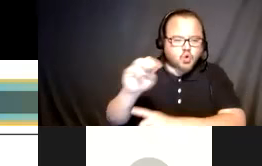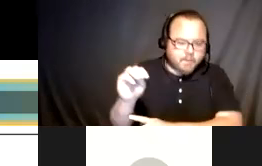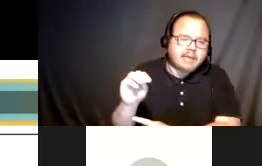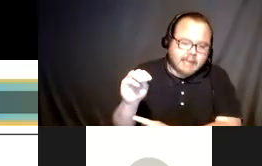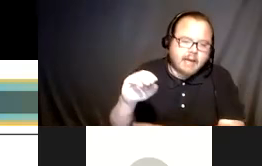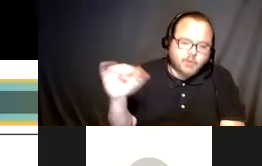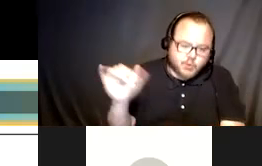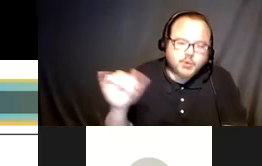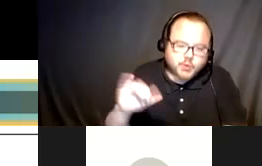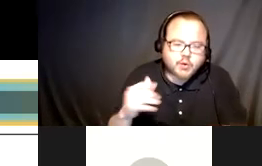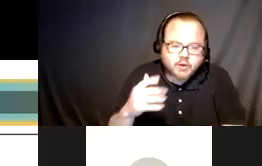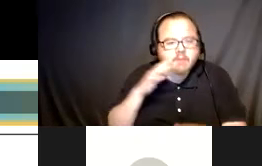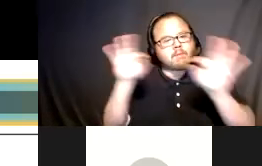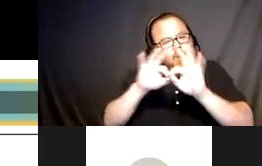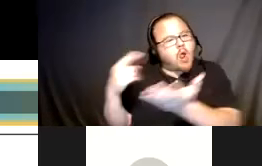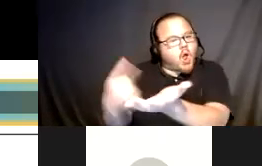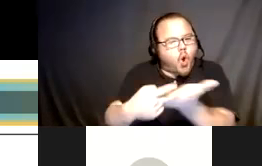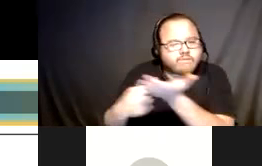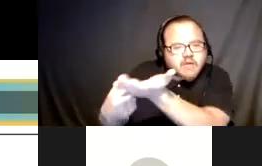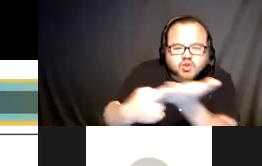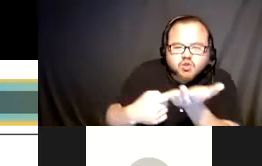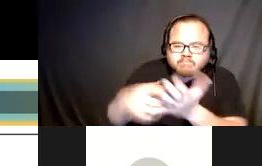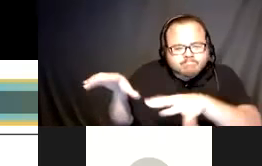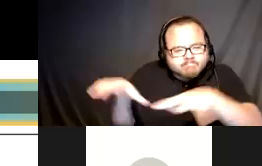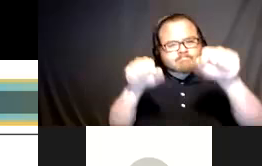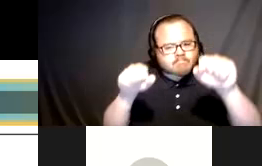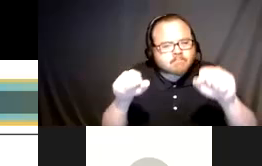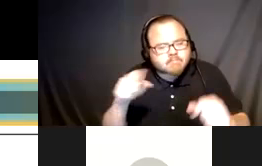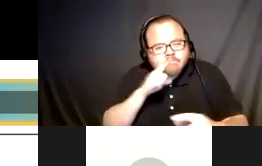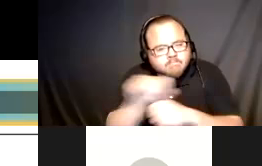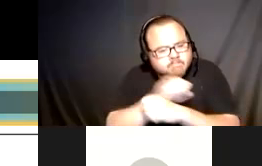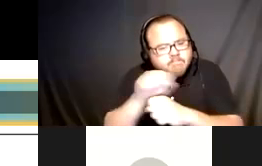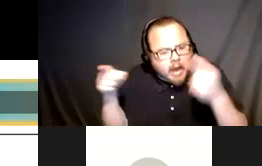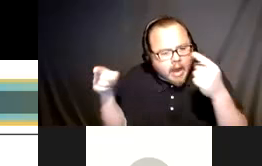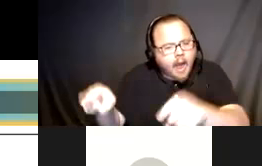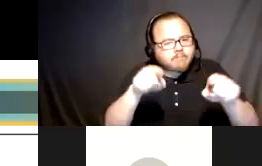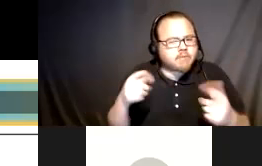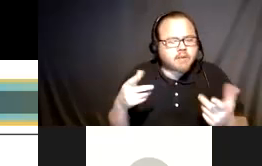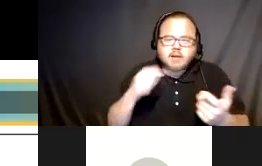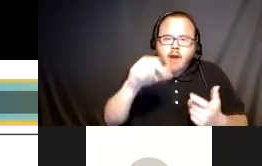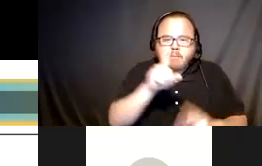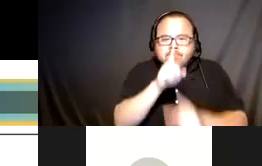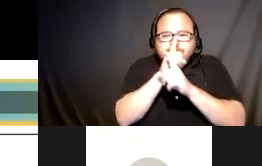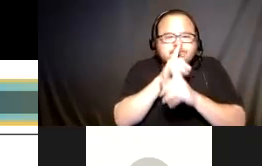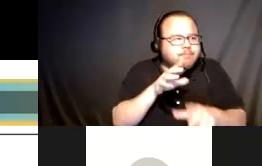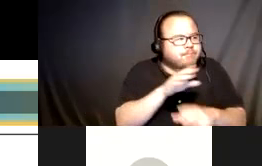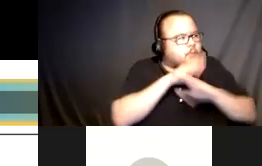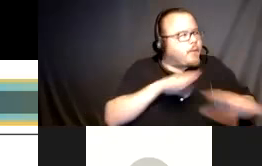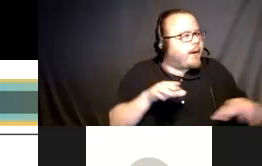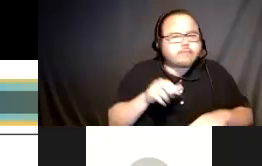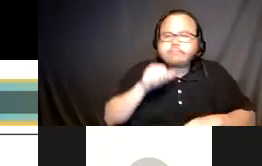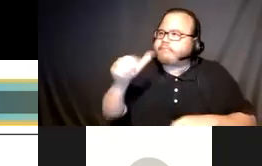sure that this is a conversation that's being had, and so that it's no longer something that we don't talk about.